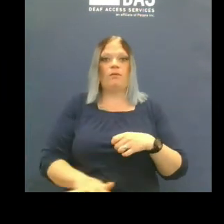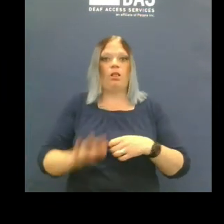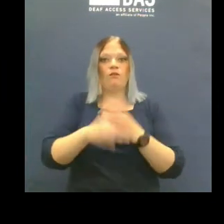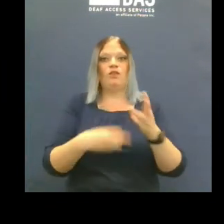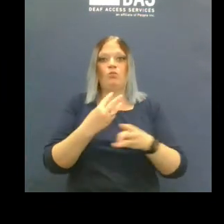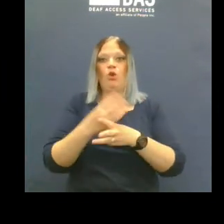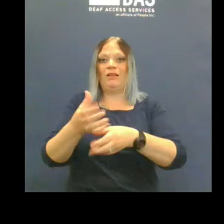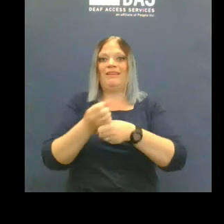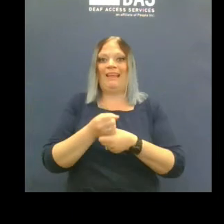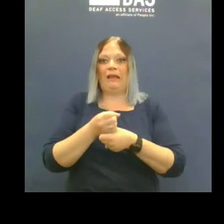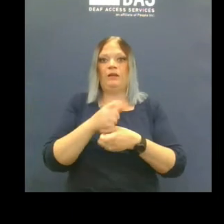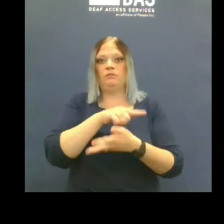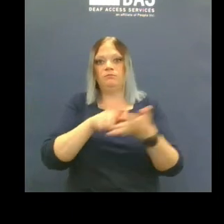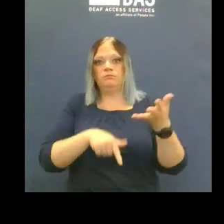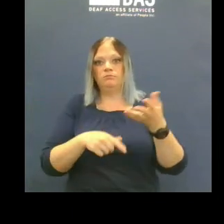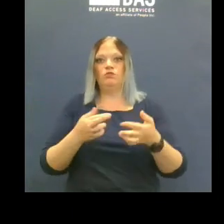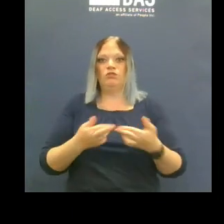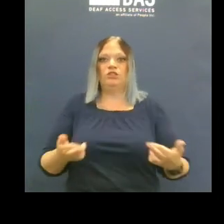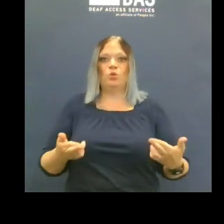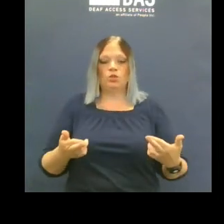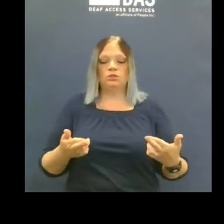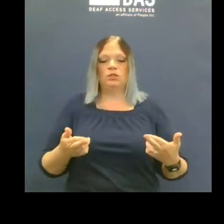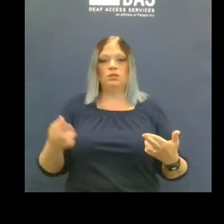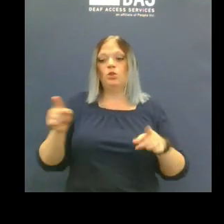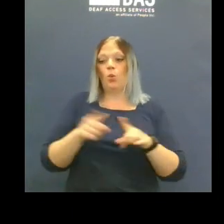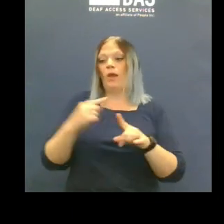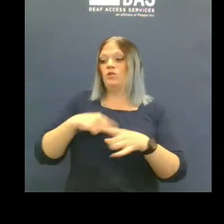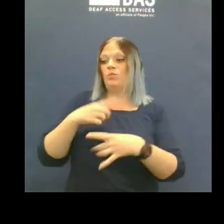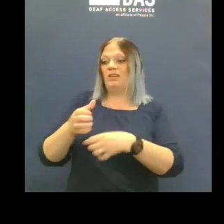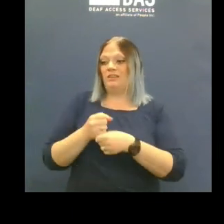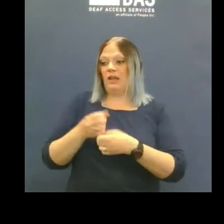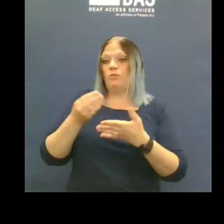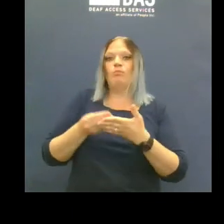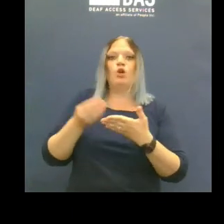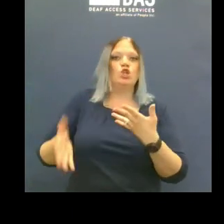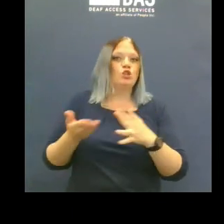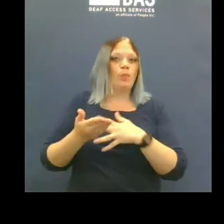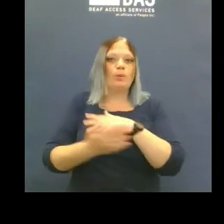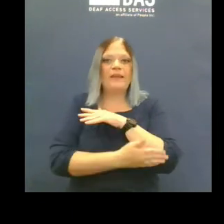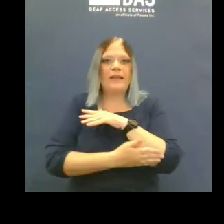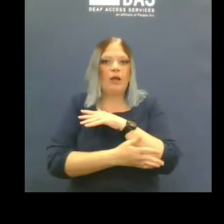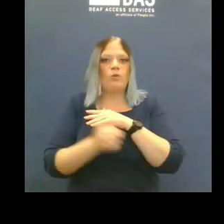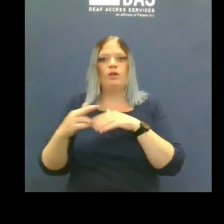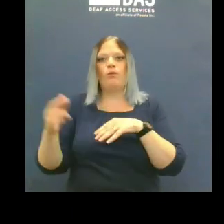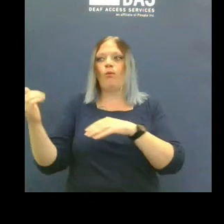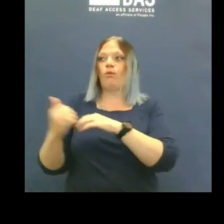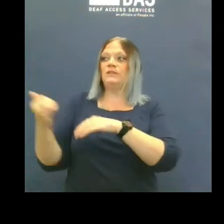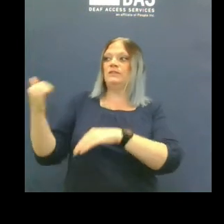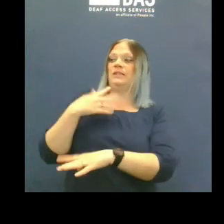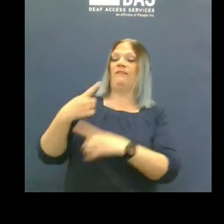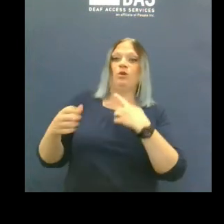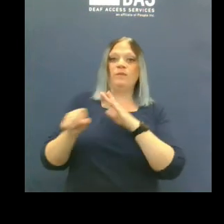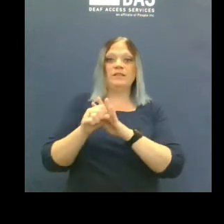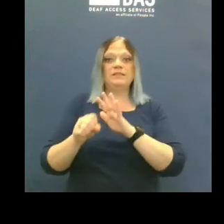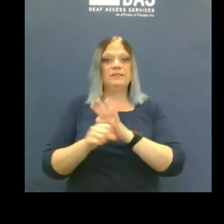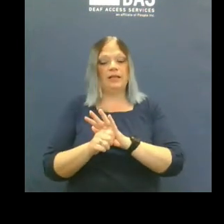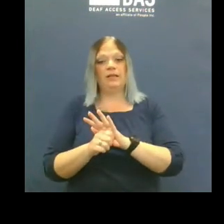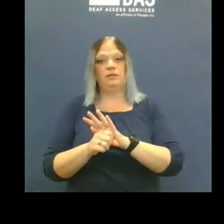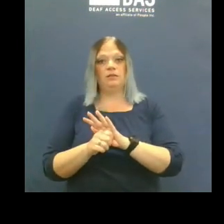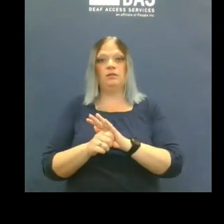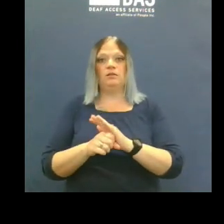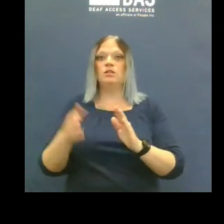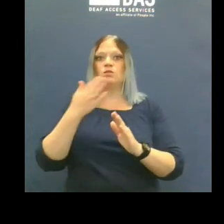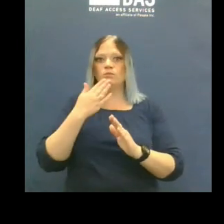lot of these resources. So as we get them, as we either purchase them through the county or they're sent to us from the state, it's a very